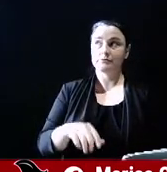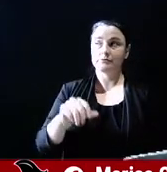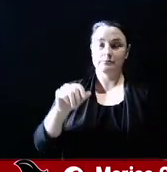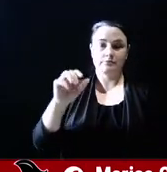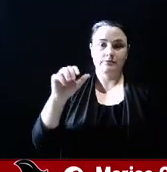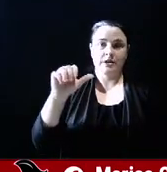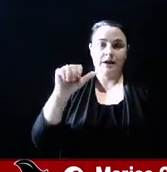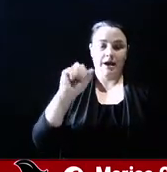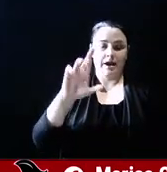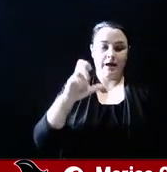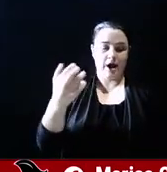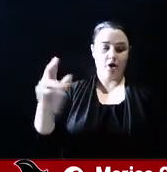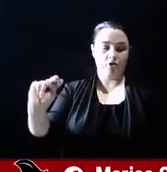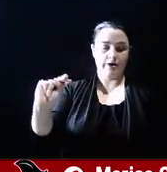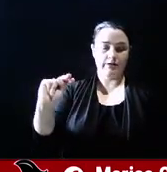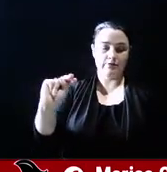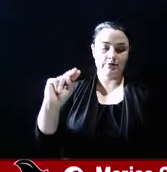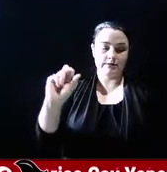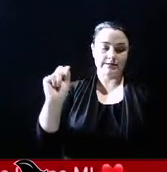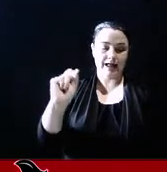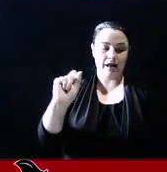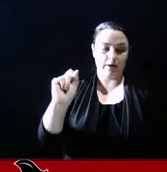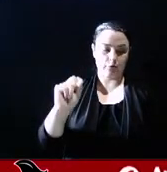Aaron Salgado Jr.